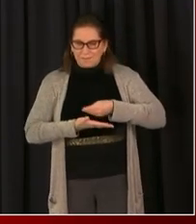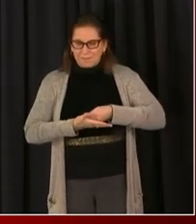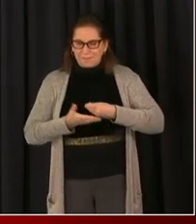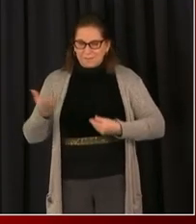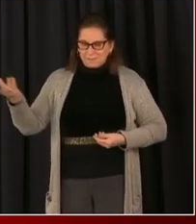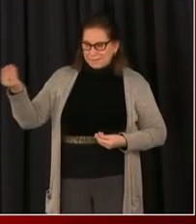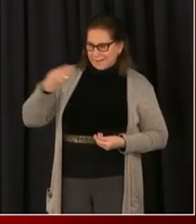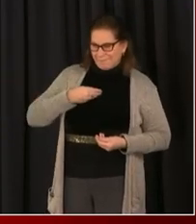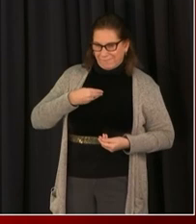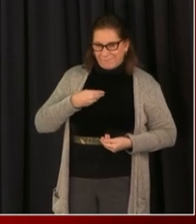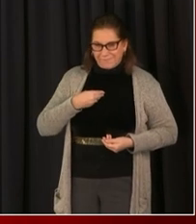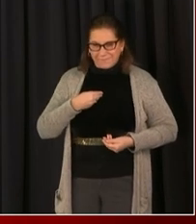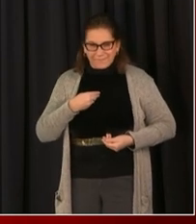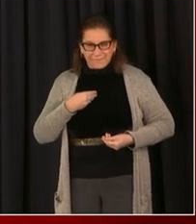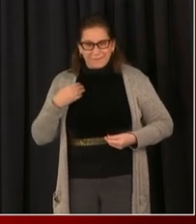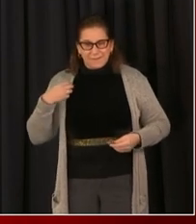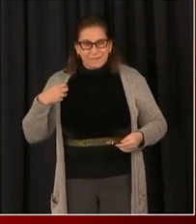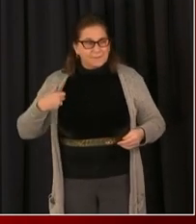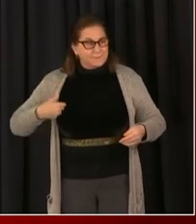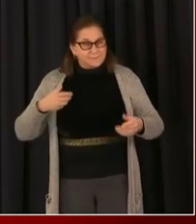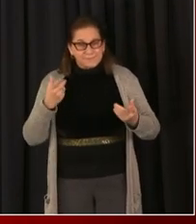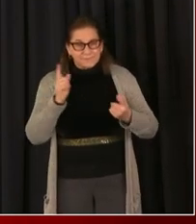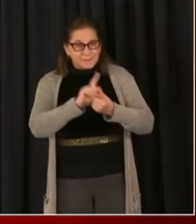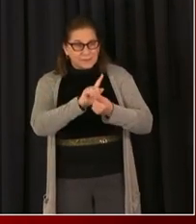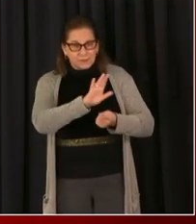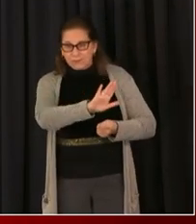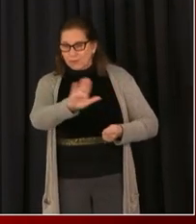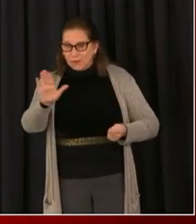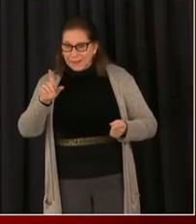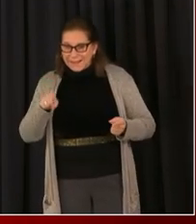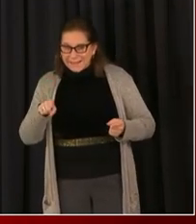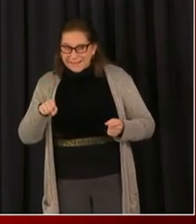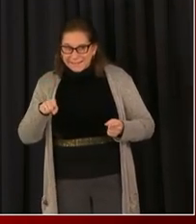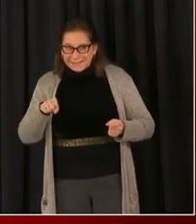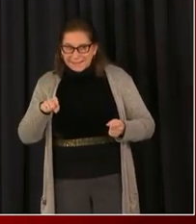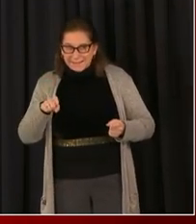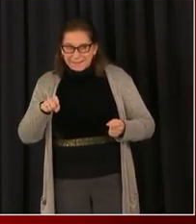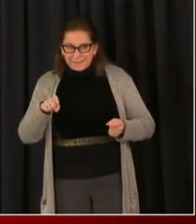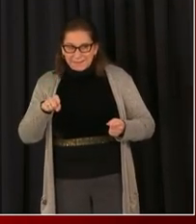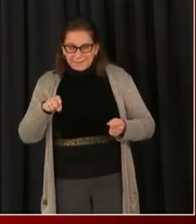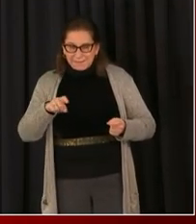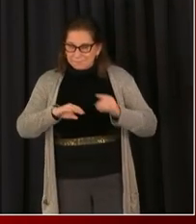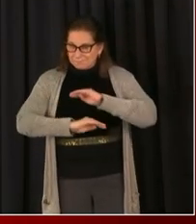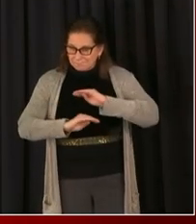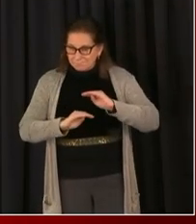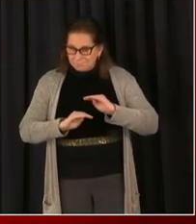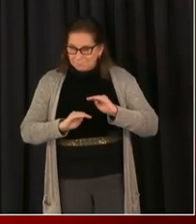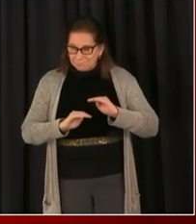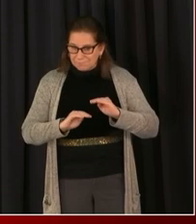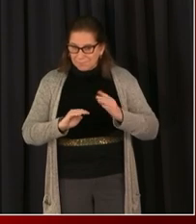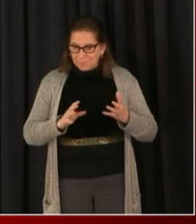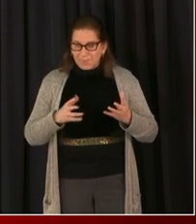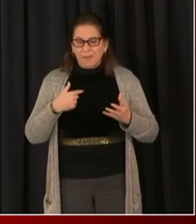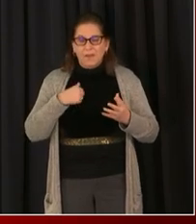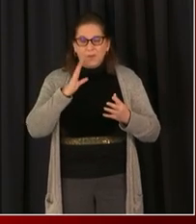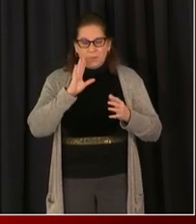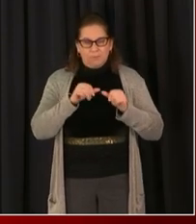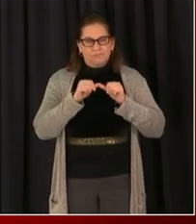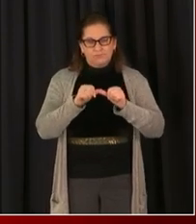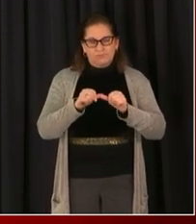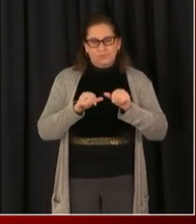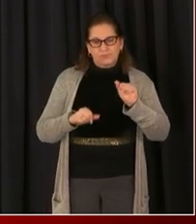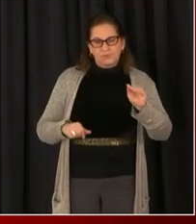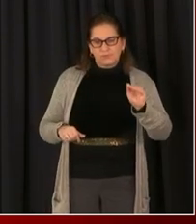basic needs met, I want to continue to ask people to go to our website at